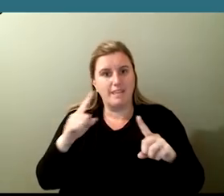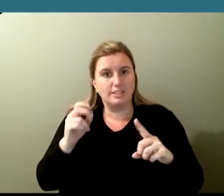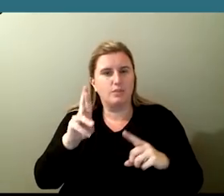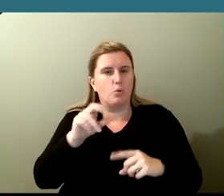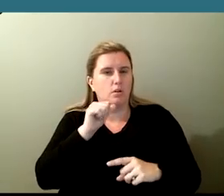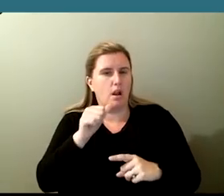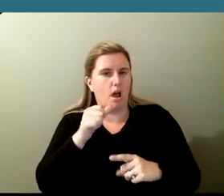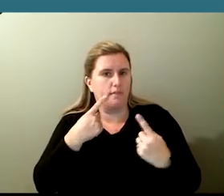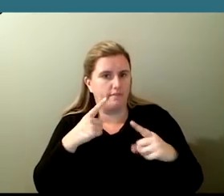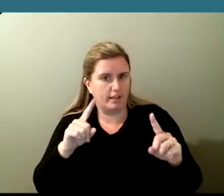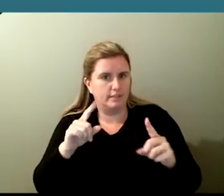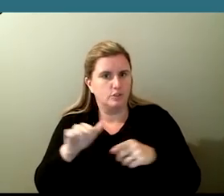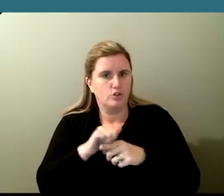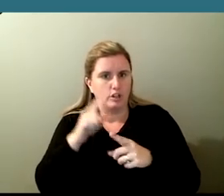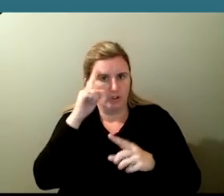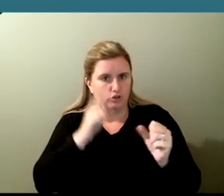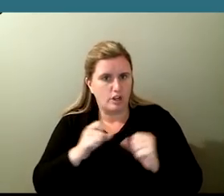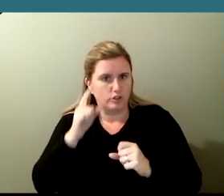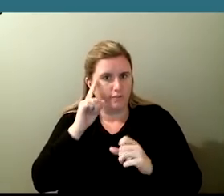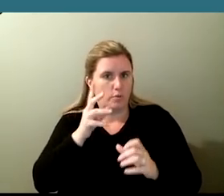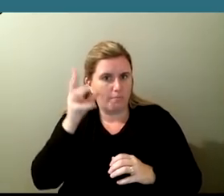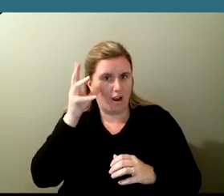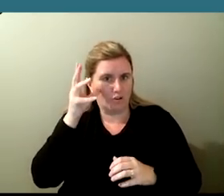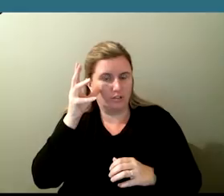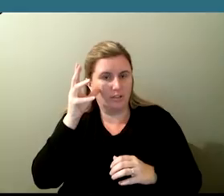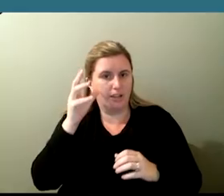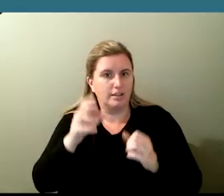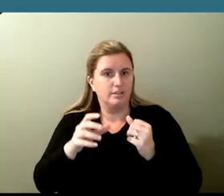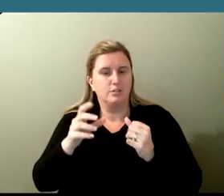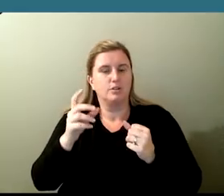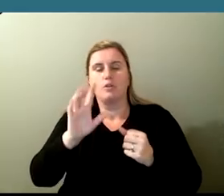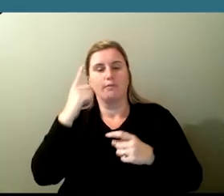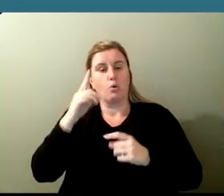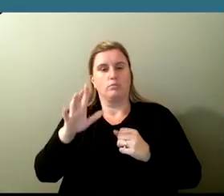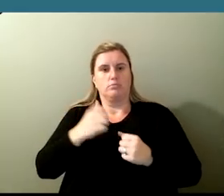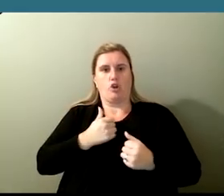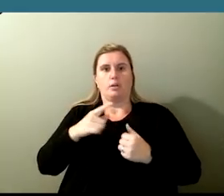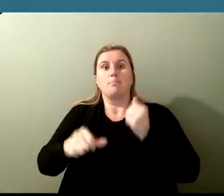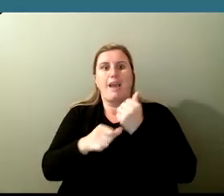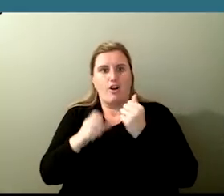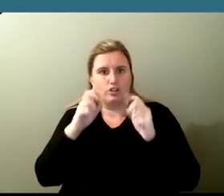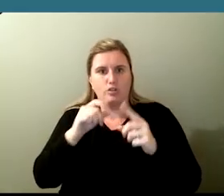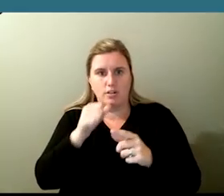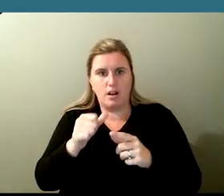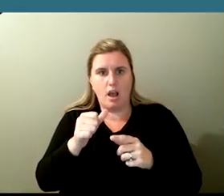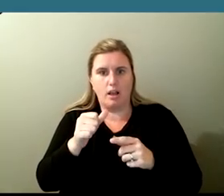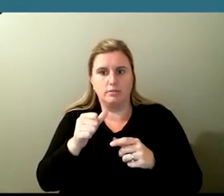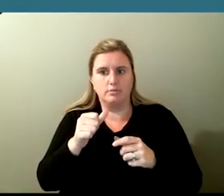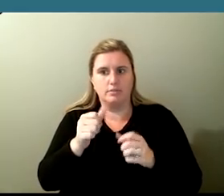so effective training strategies for peer educators that do not lead to skill acquisition, you